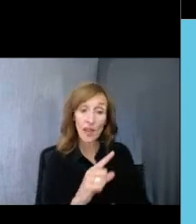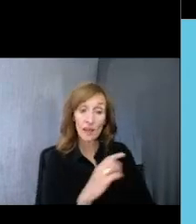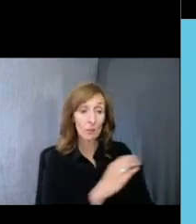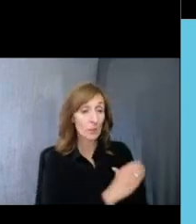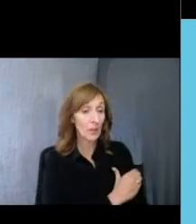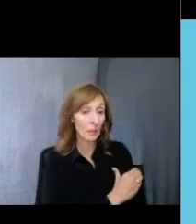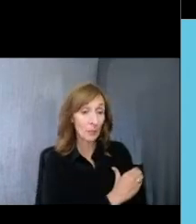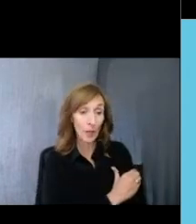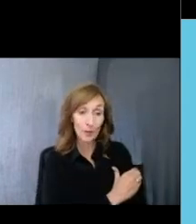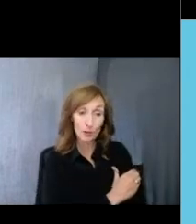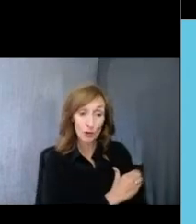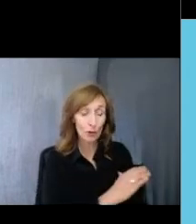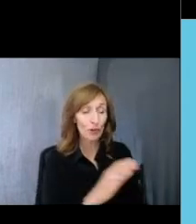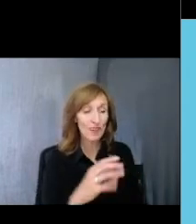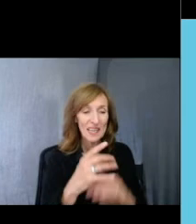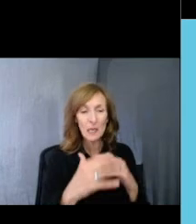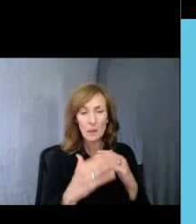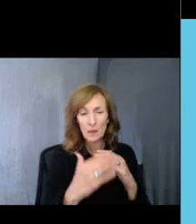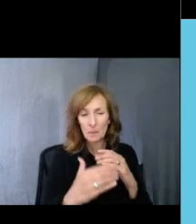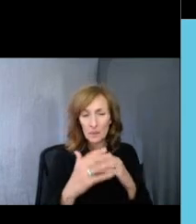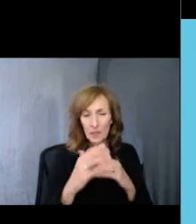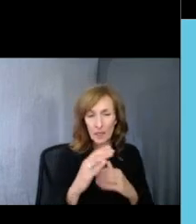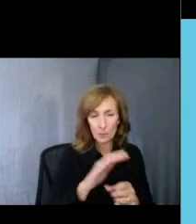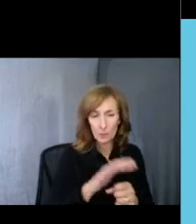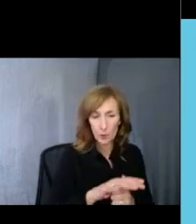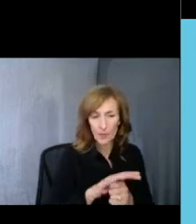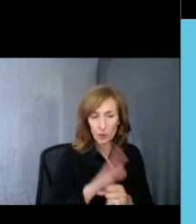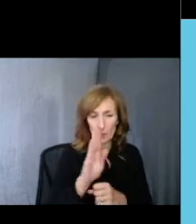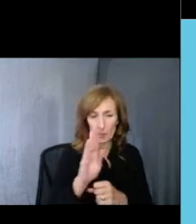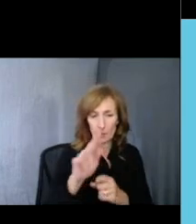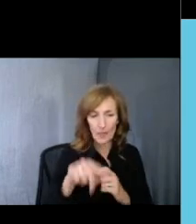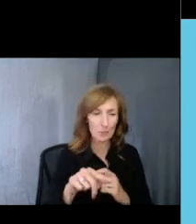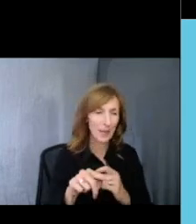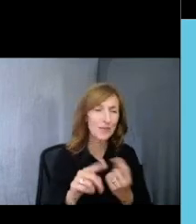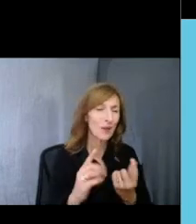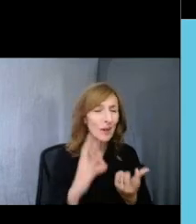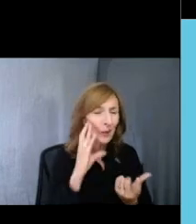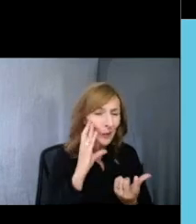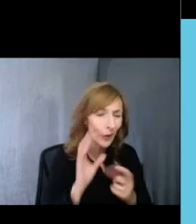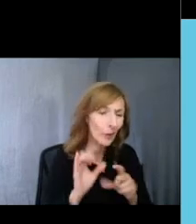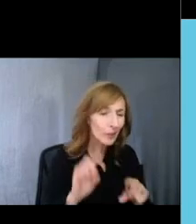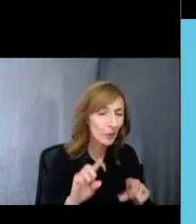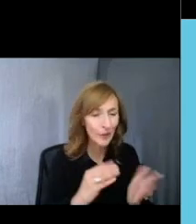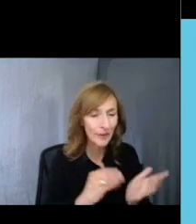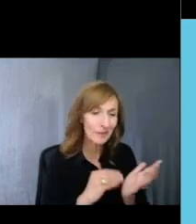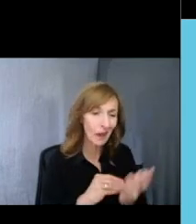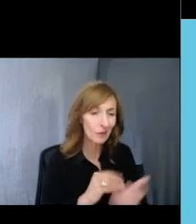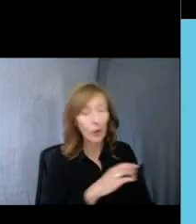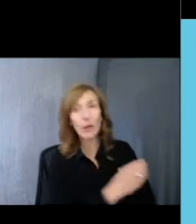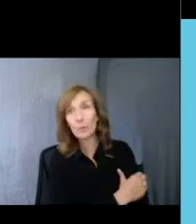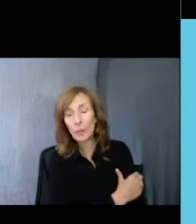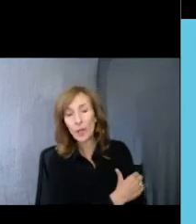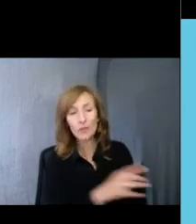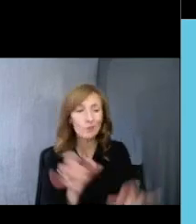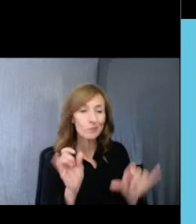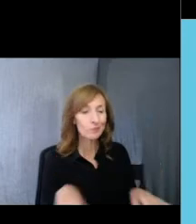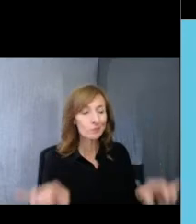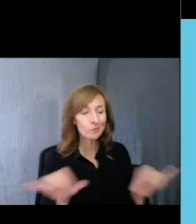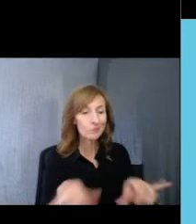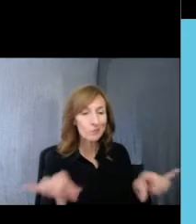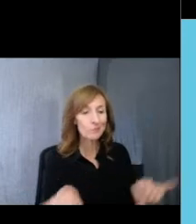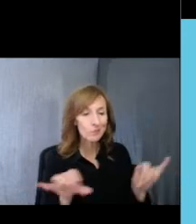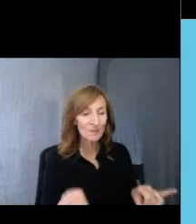animals let's face it, we all go to the doctor, we get our blood pressure taken all the time. And that's becoming more common in